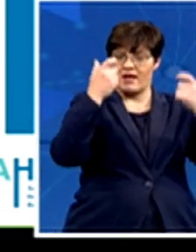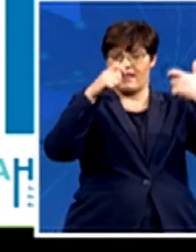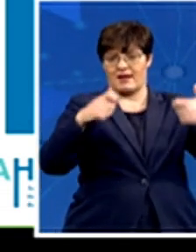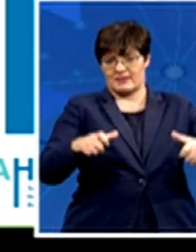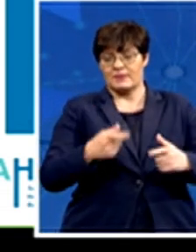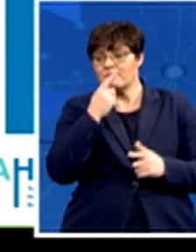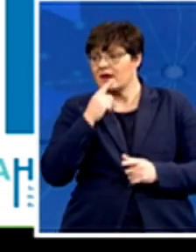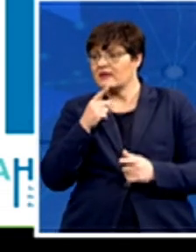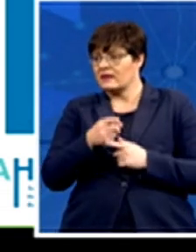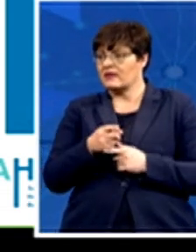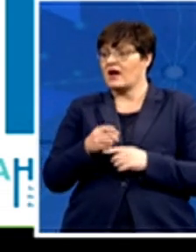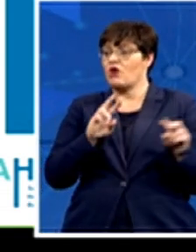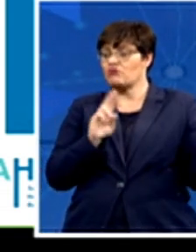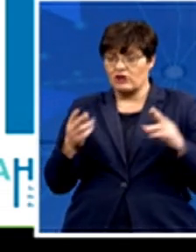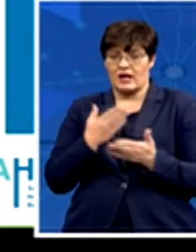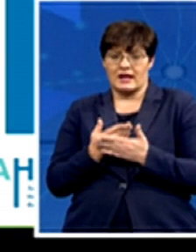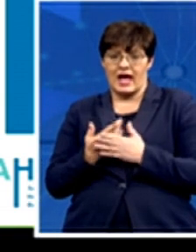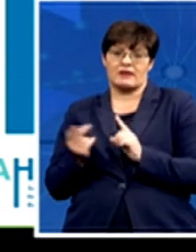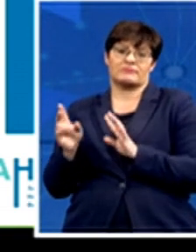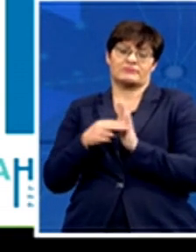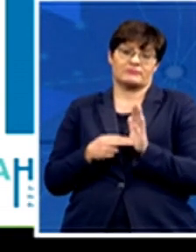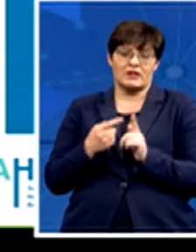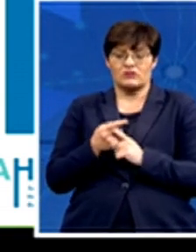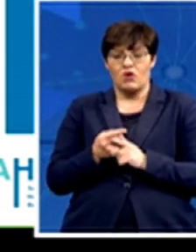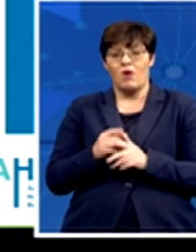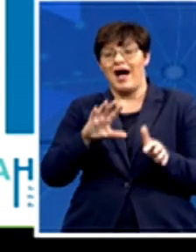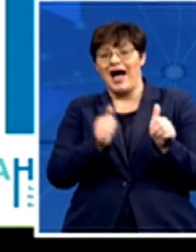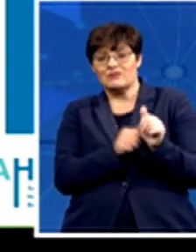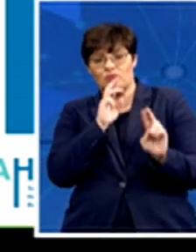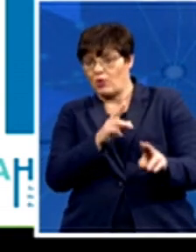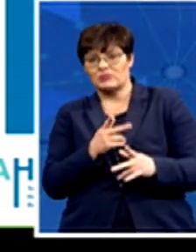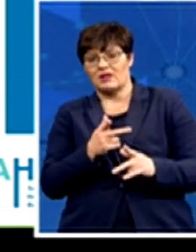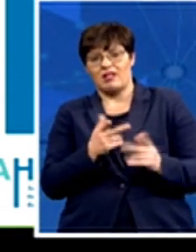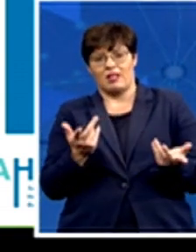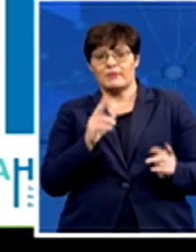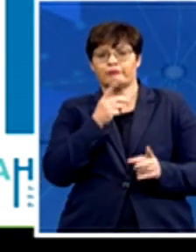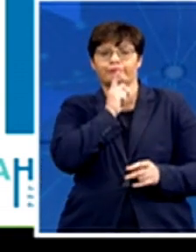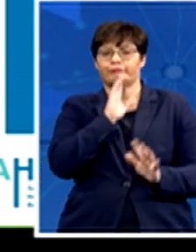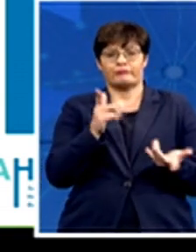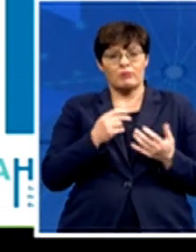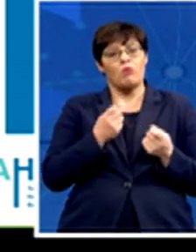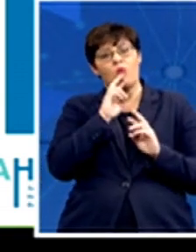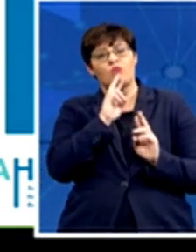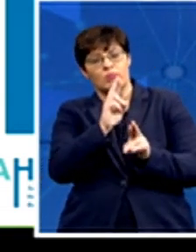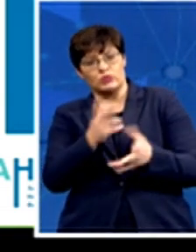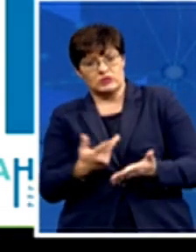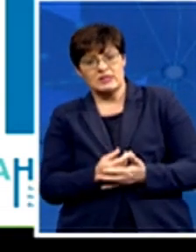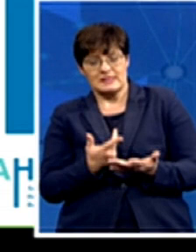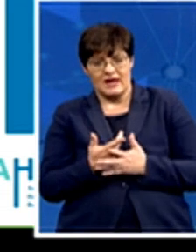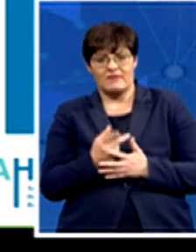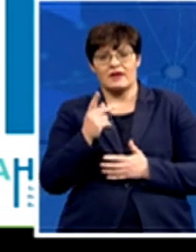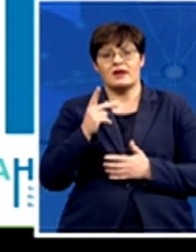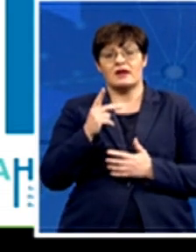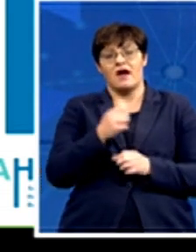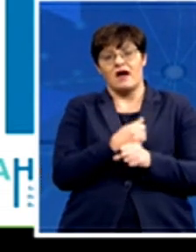adverse events under reporting. And then thirdly, we want to promote pharmacovigilance locally. It has come to our attention